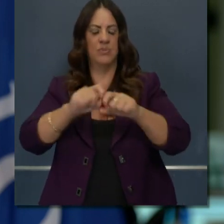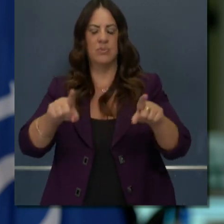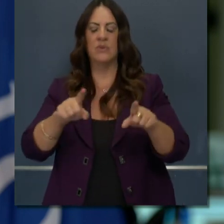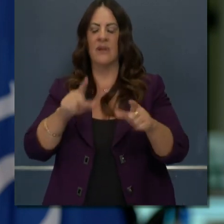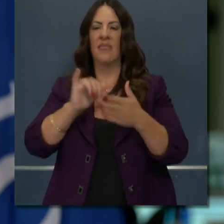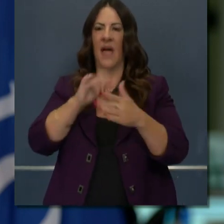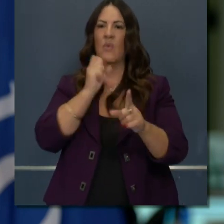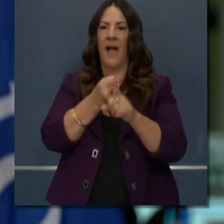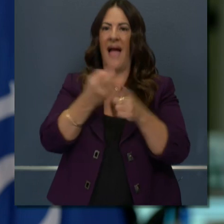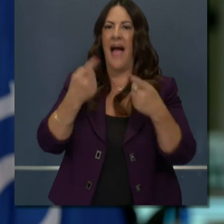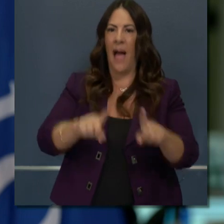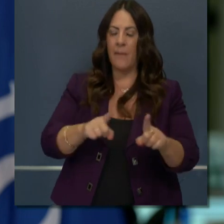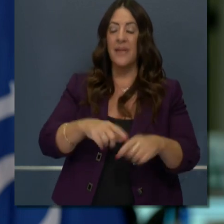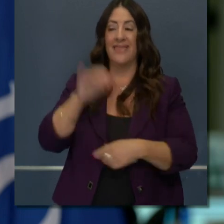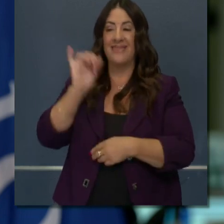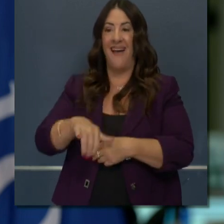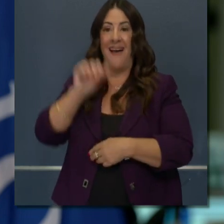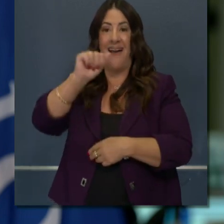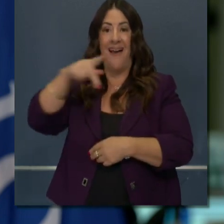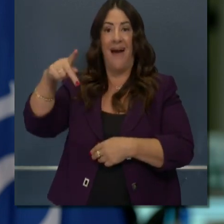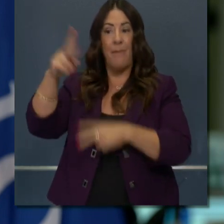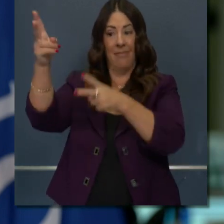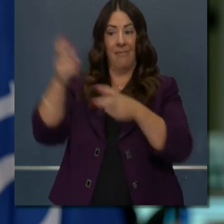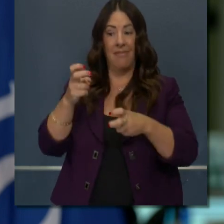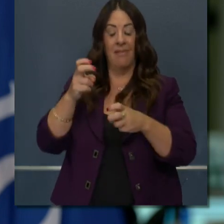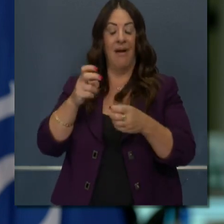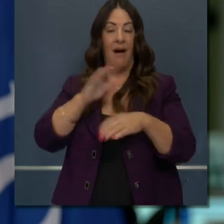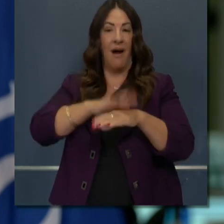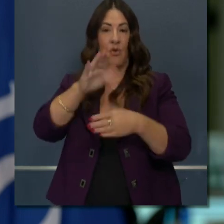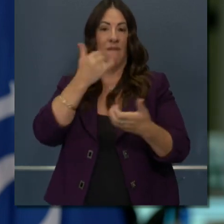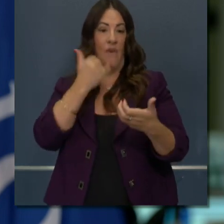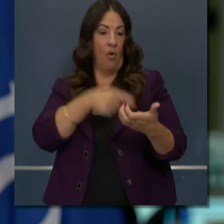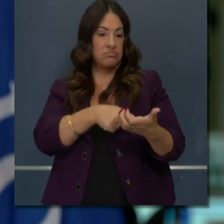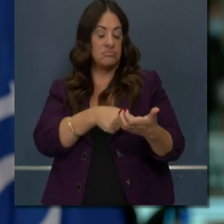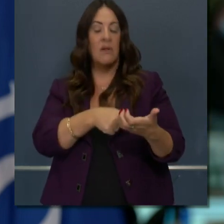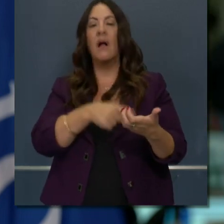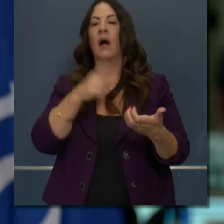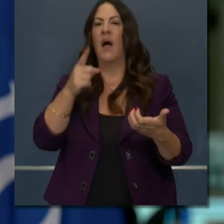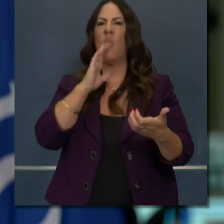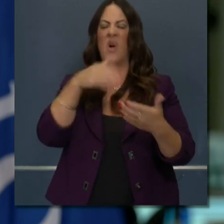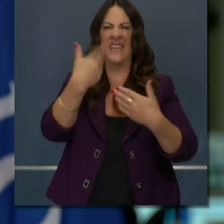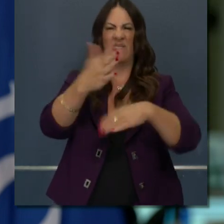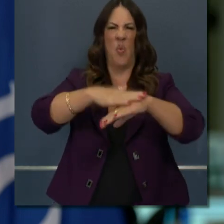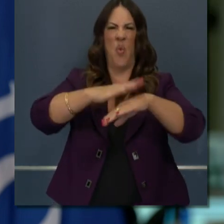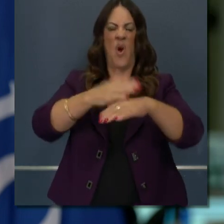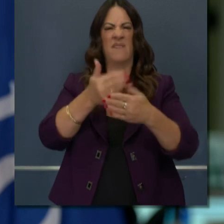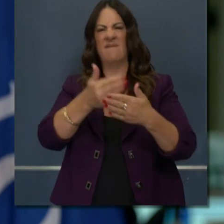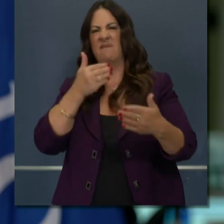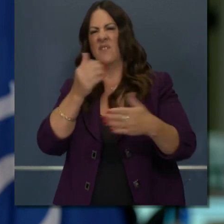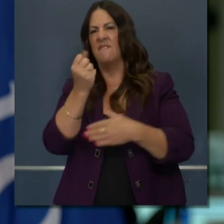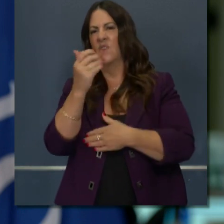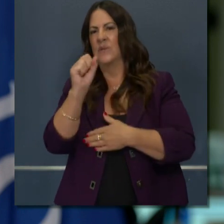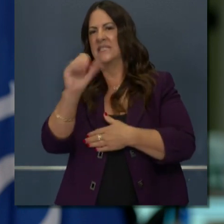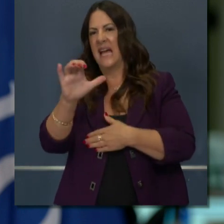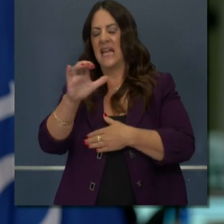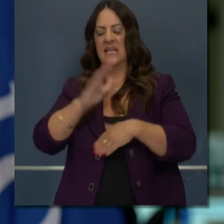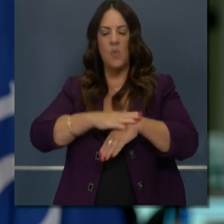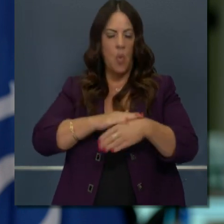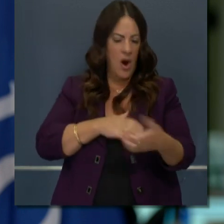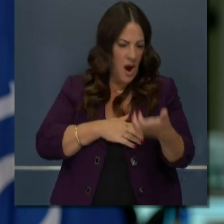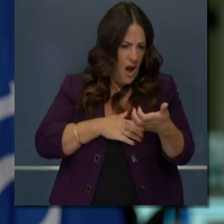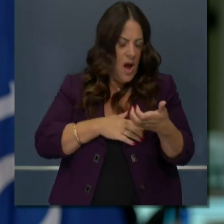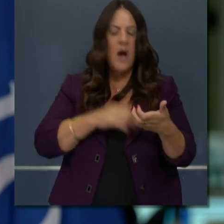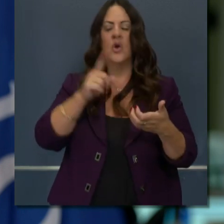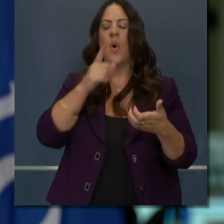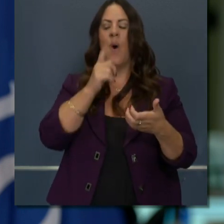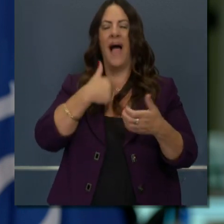events. The app can provide potentially seconds of warning ahead of an earthquake, and those seconds can mean a lot when it comes to having time